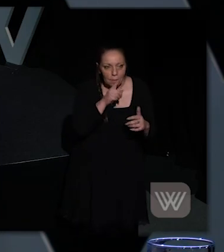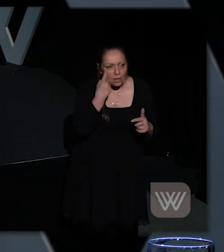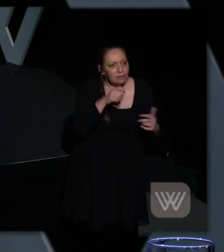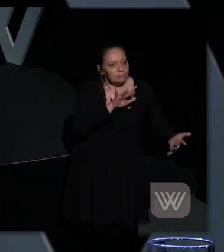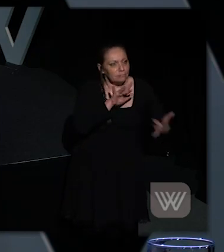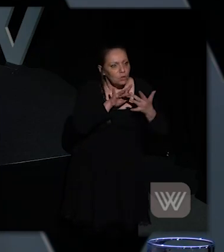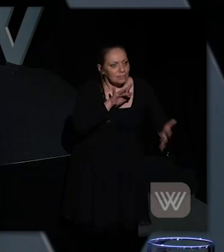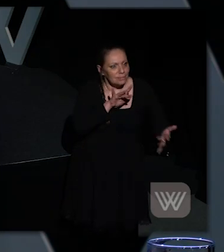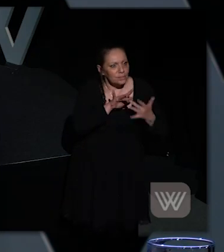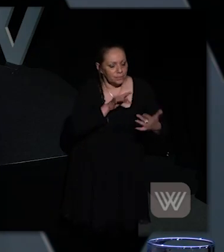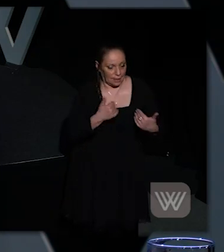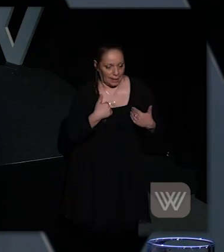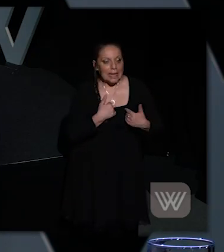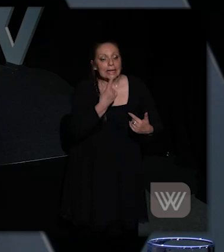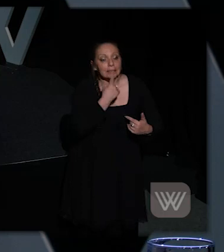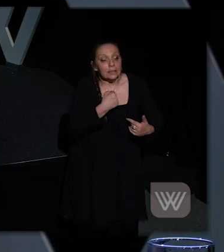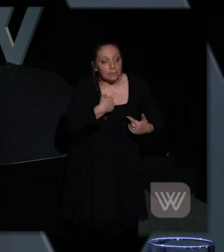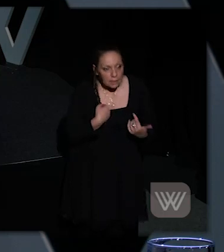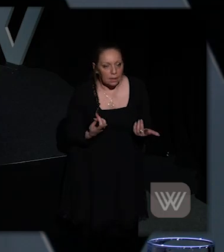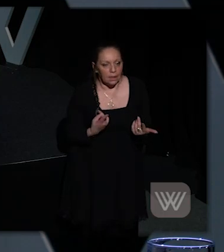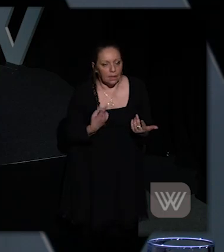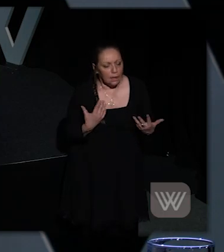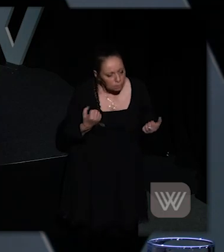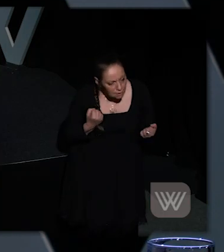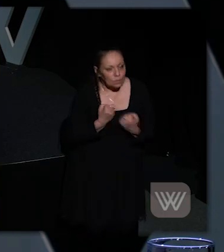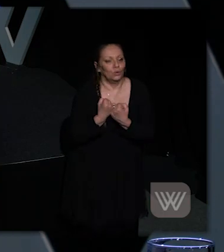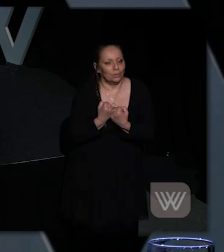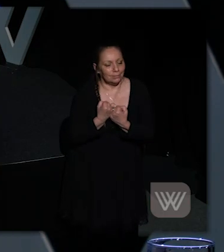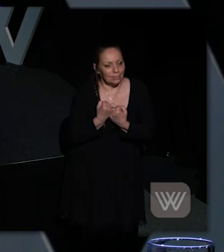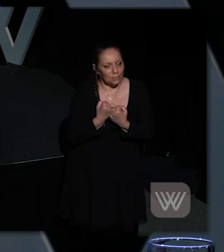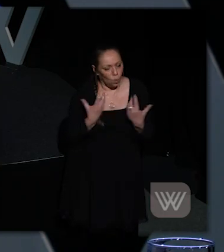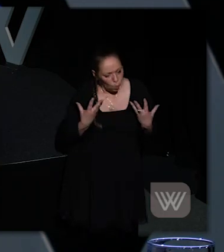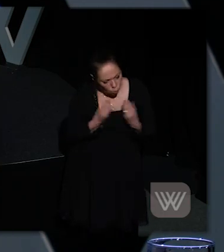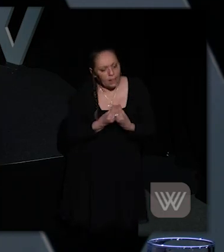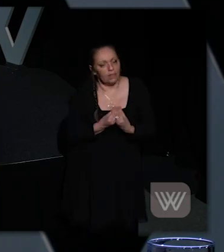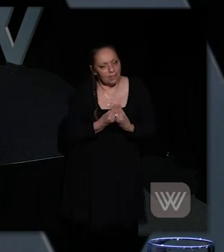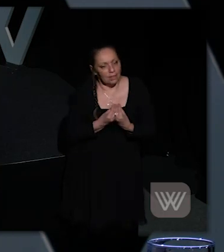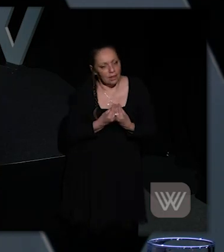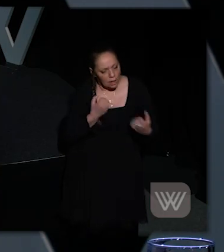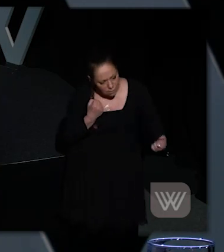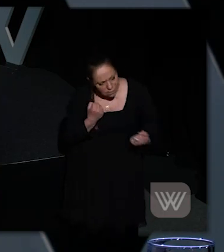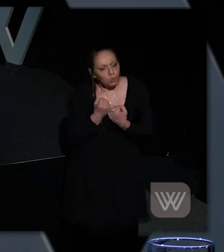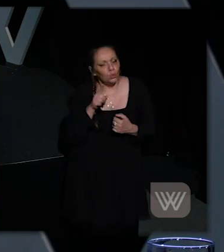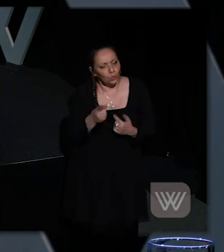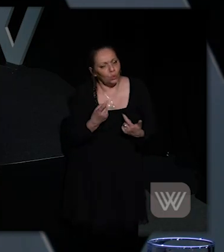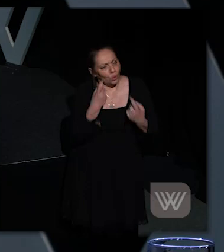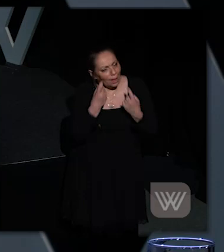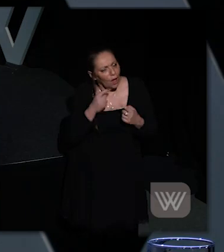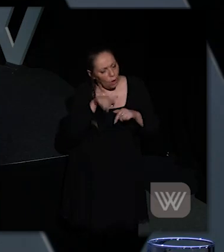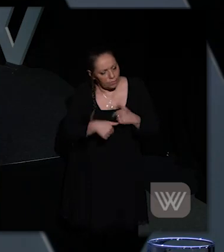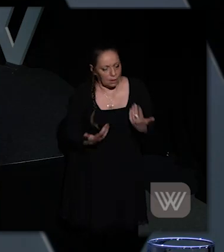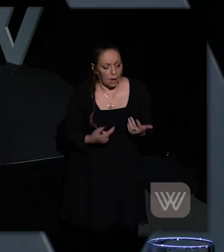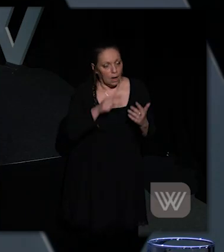me and saying to me, we're with you and we're supporting you, we care about